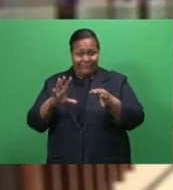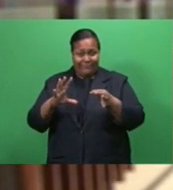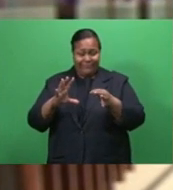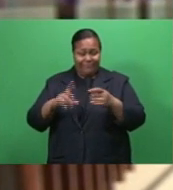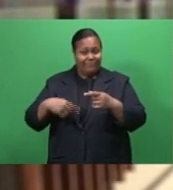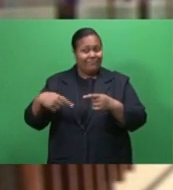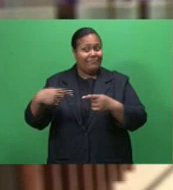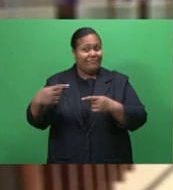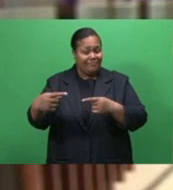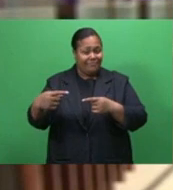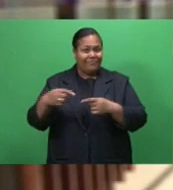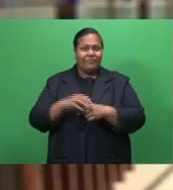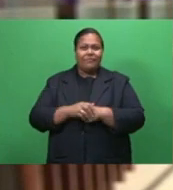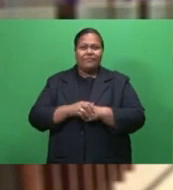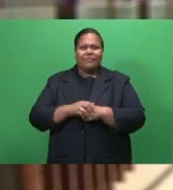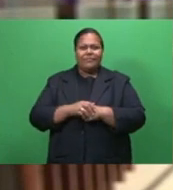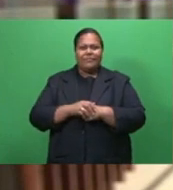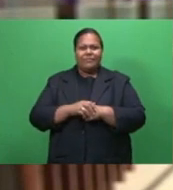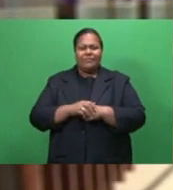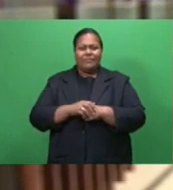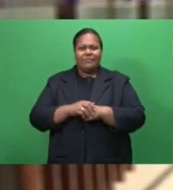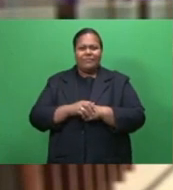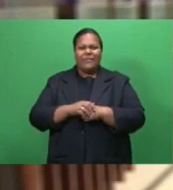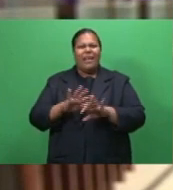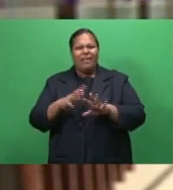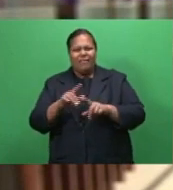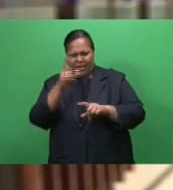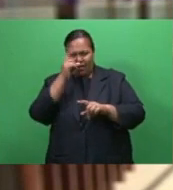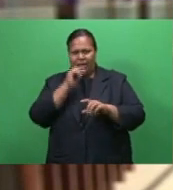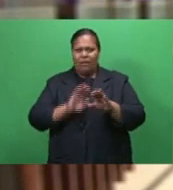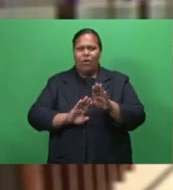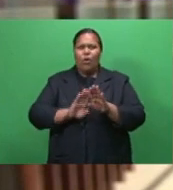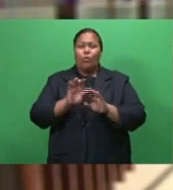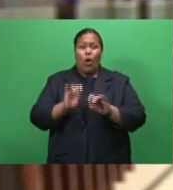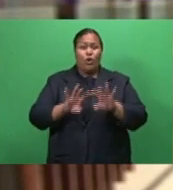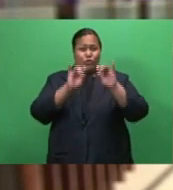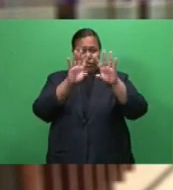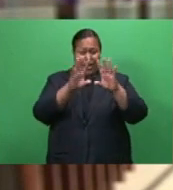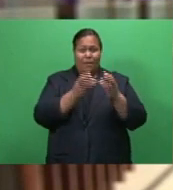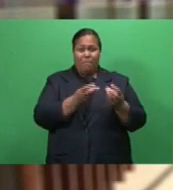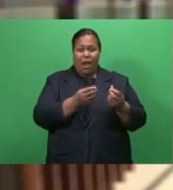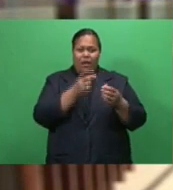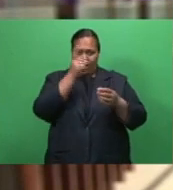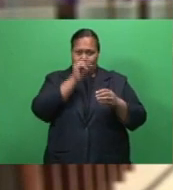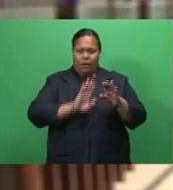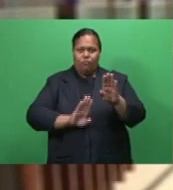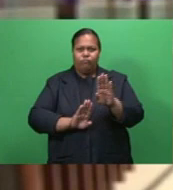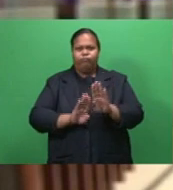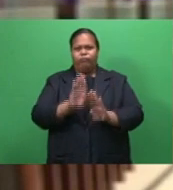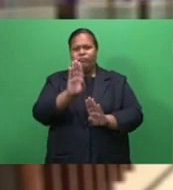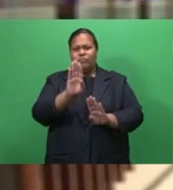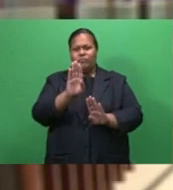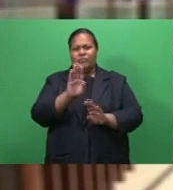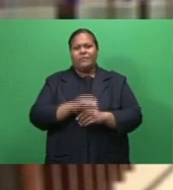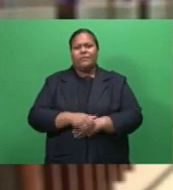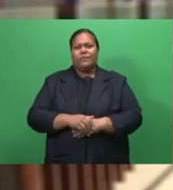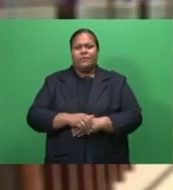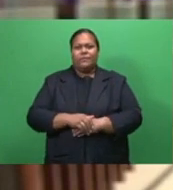ahead, fears of a fresh trade row could easily drive Australian dollar exchange rates to shed further